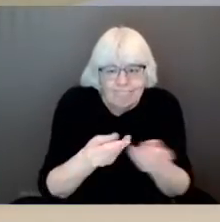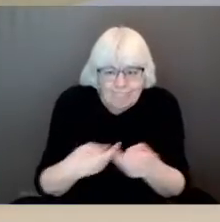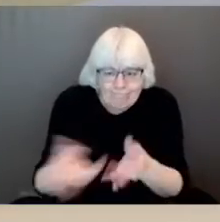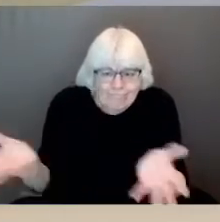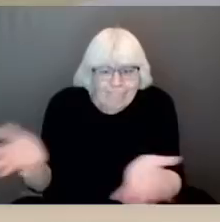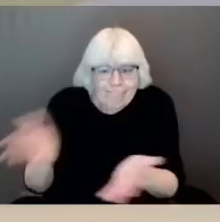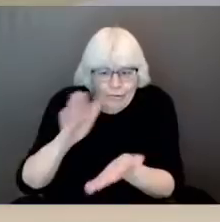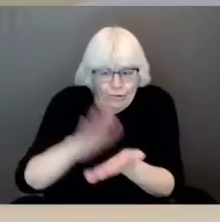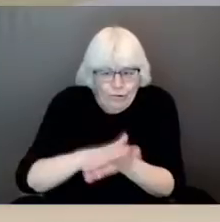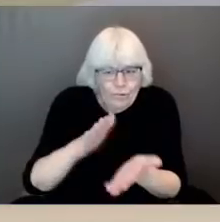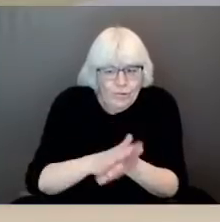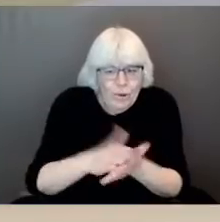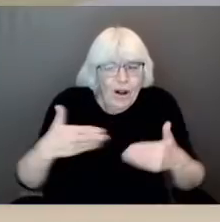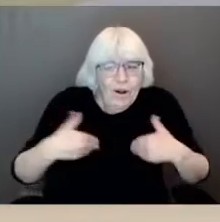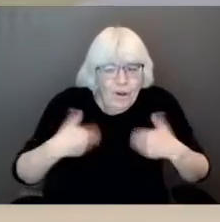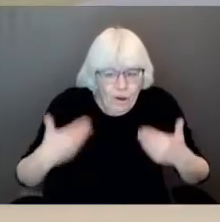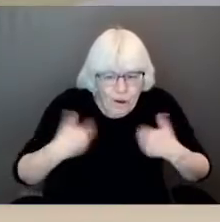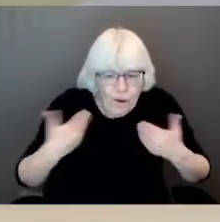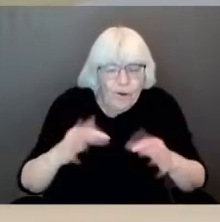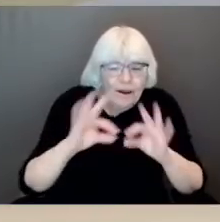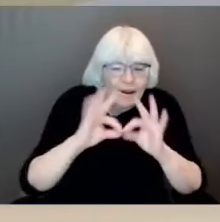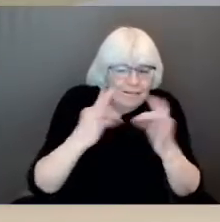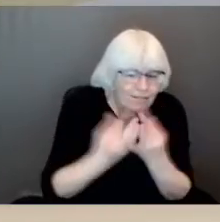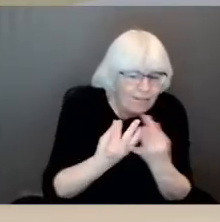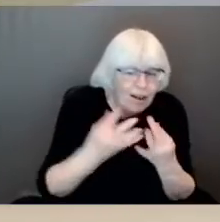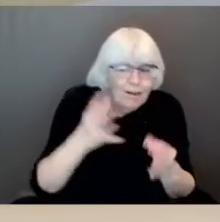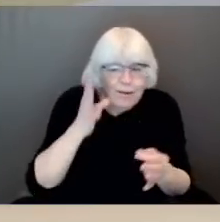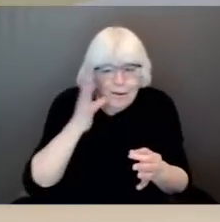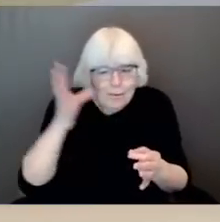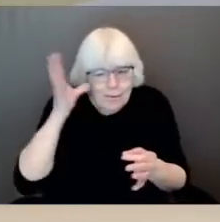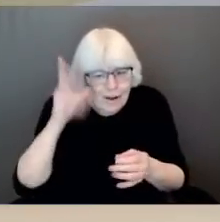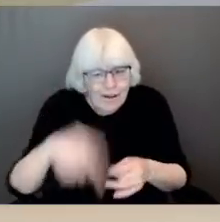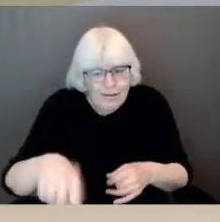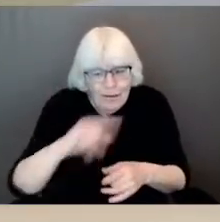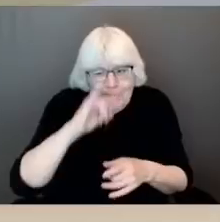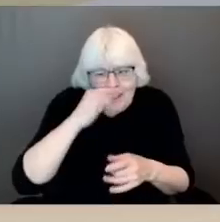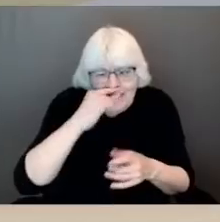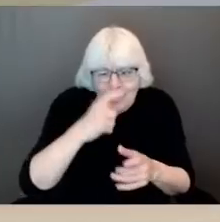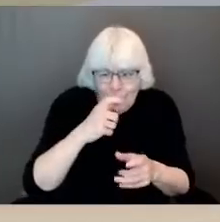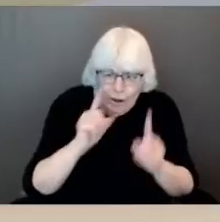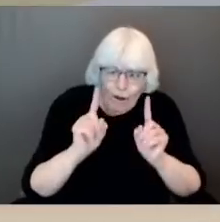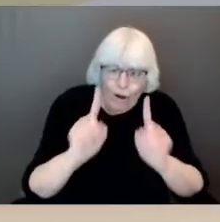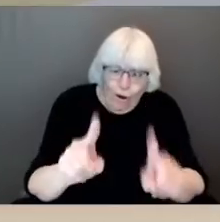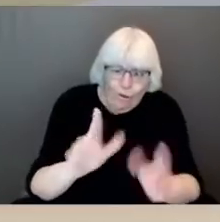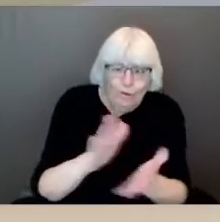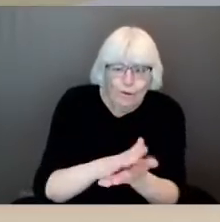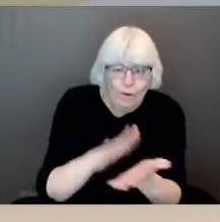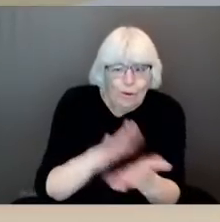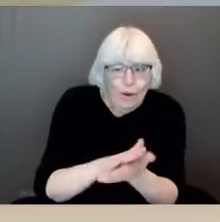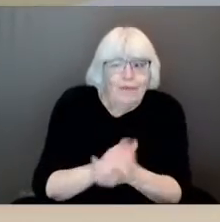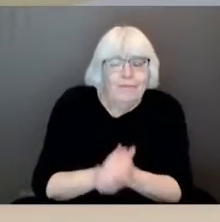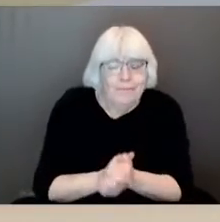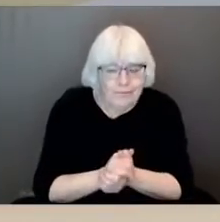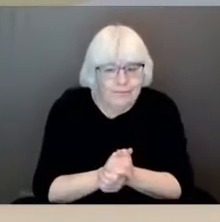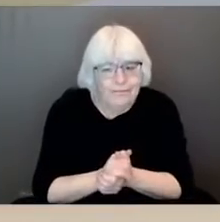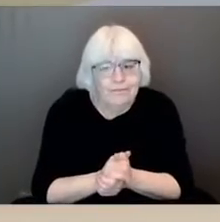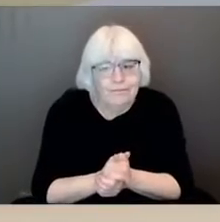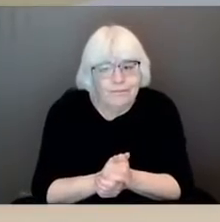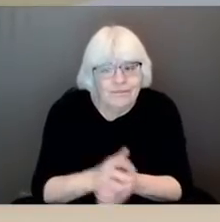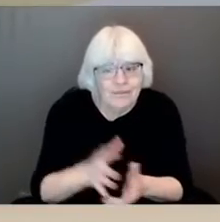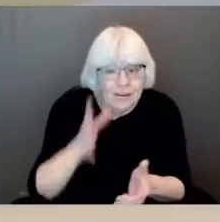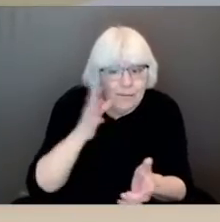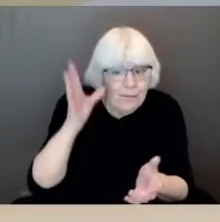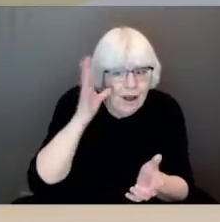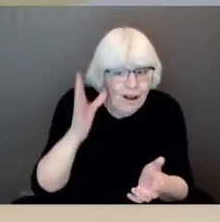and parents, and I think they'll appreciate that. I know I would as a parent of two of my